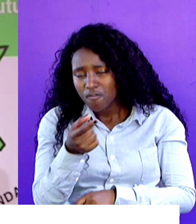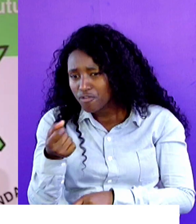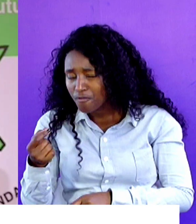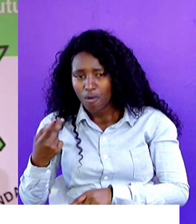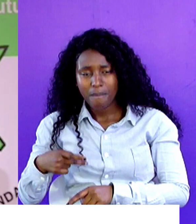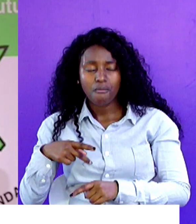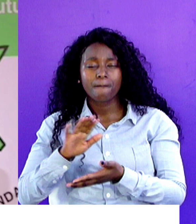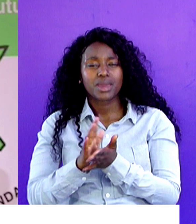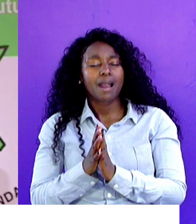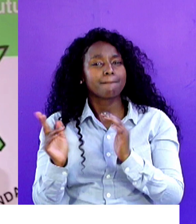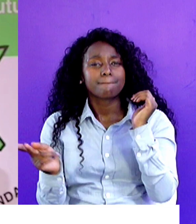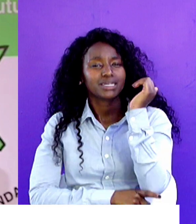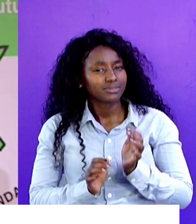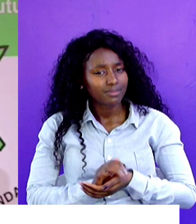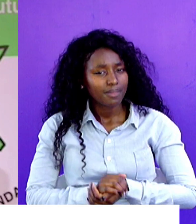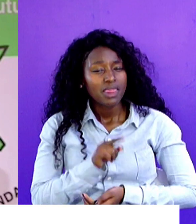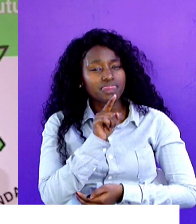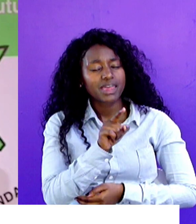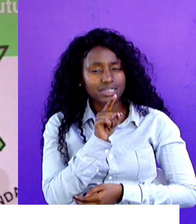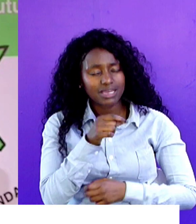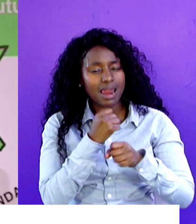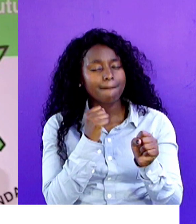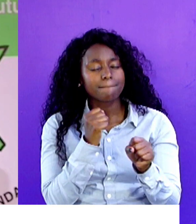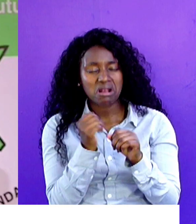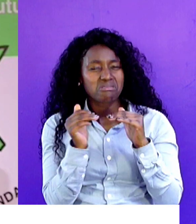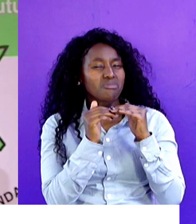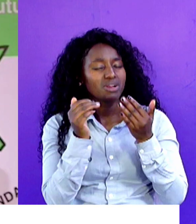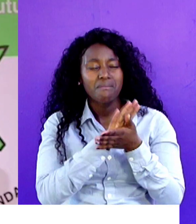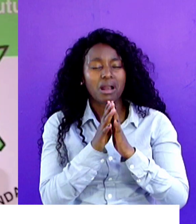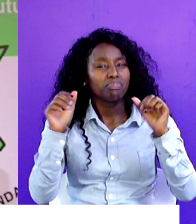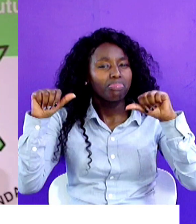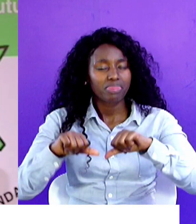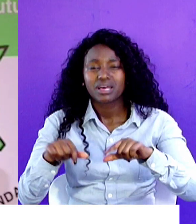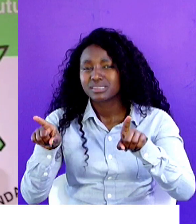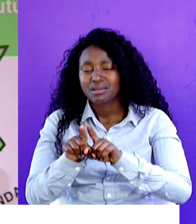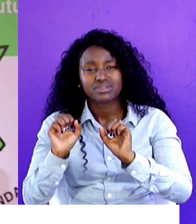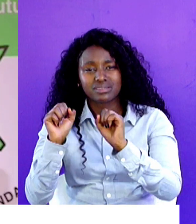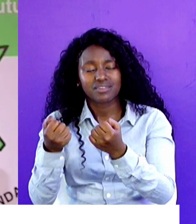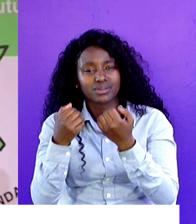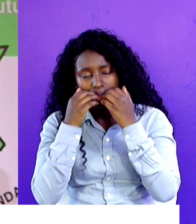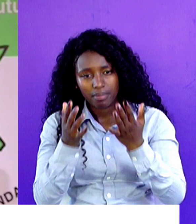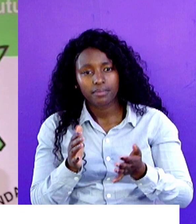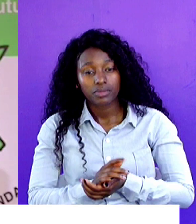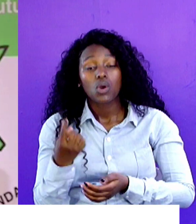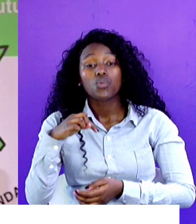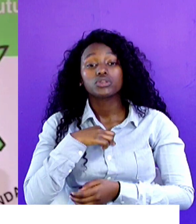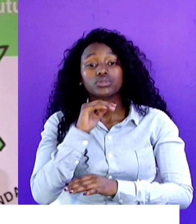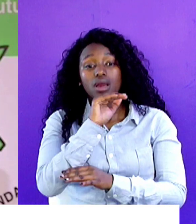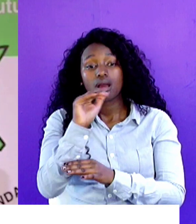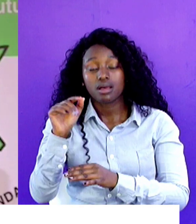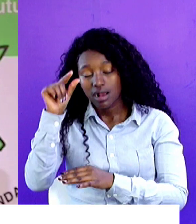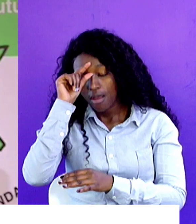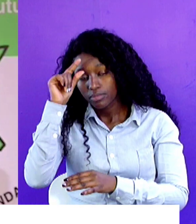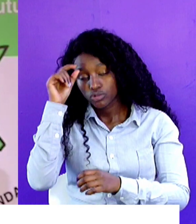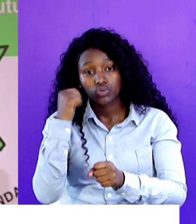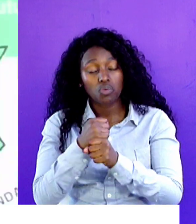climate threatens not only democracy but also journalists' safety. We ask the Commission to speak firmly and act in collaboration